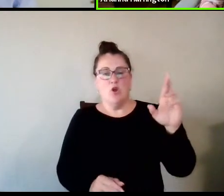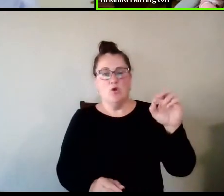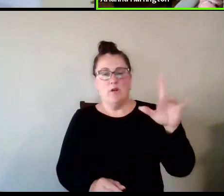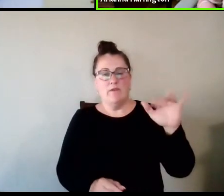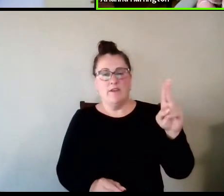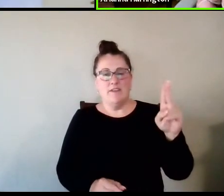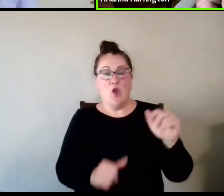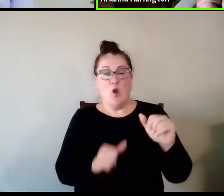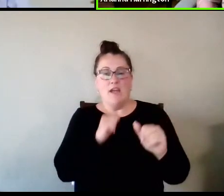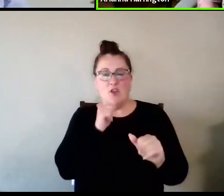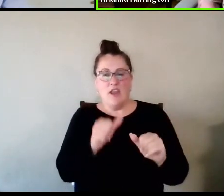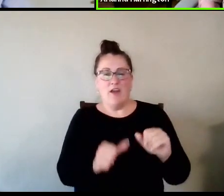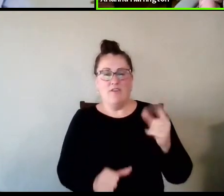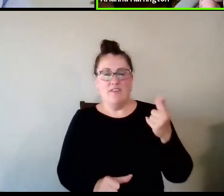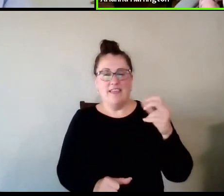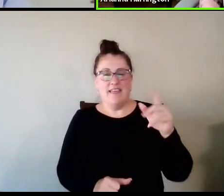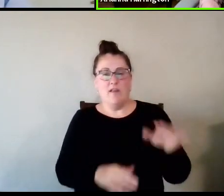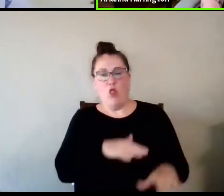guillotine.